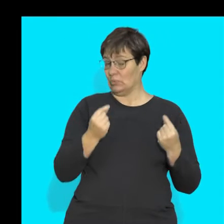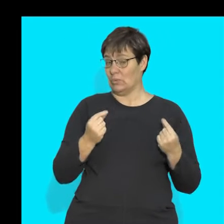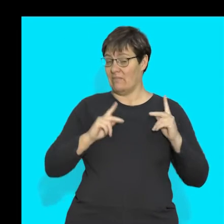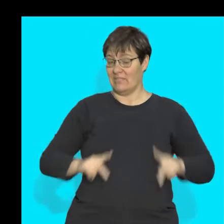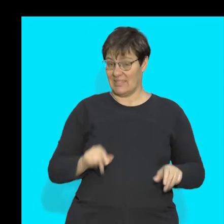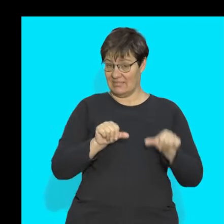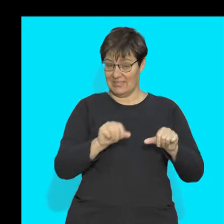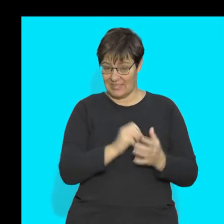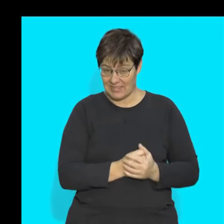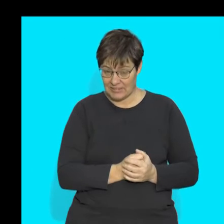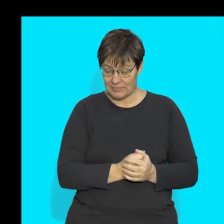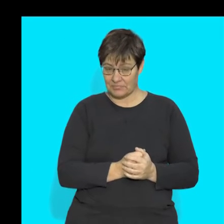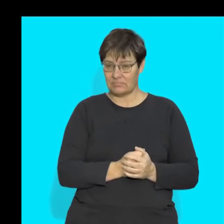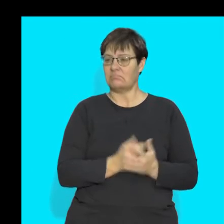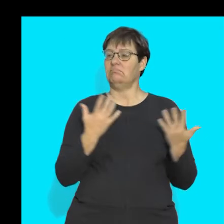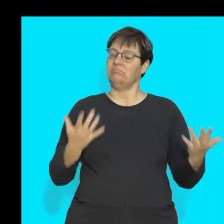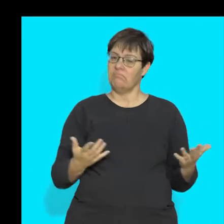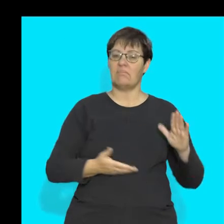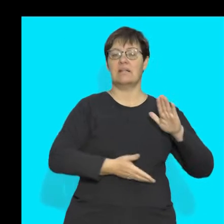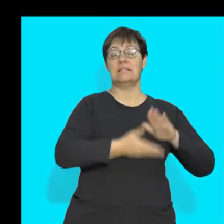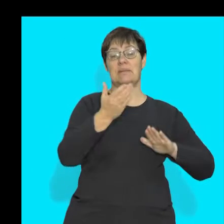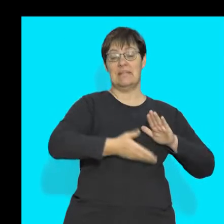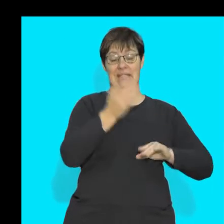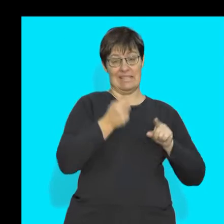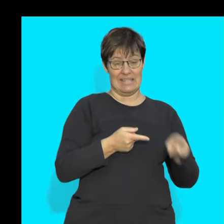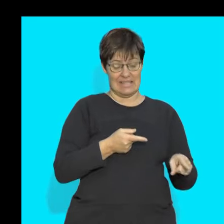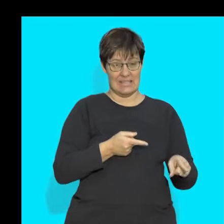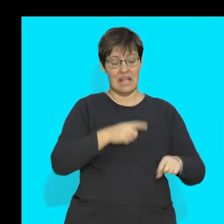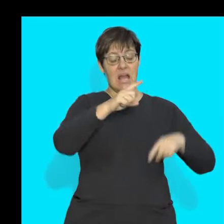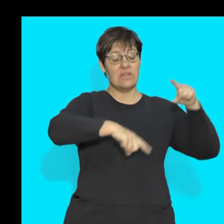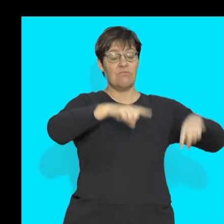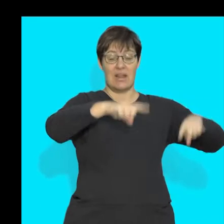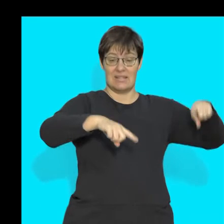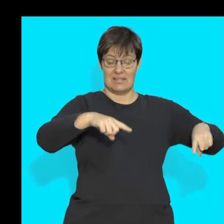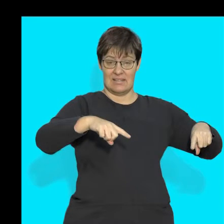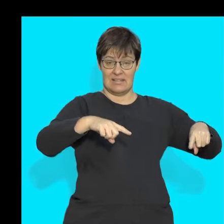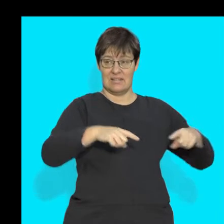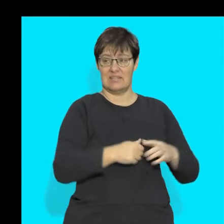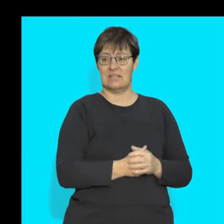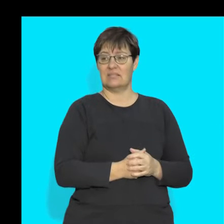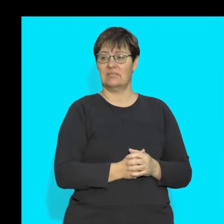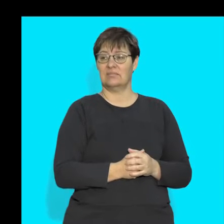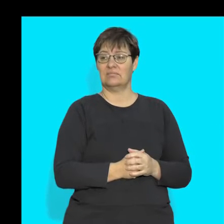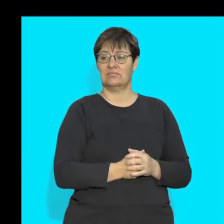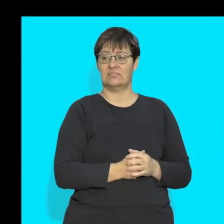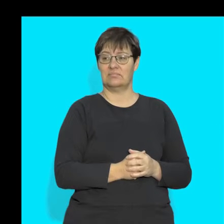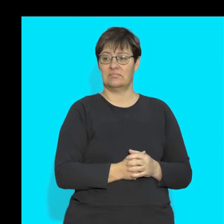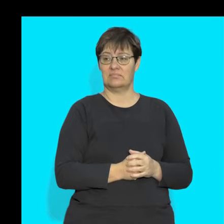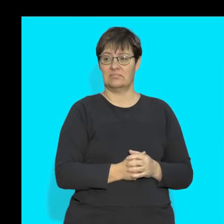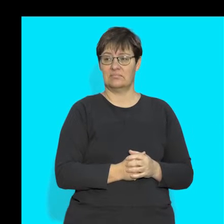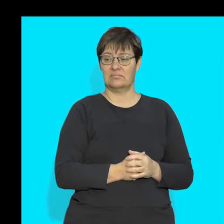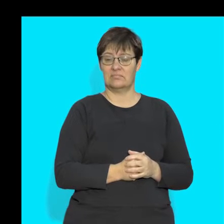physics. So, speed is the rate at which, okay, so there we